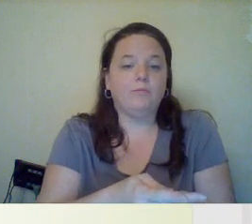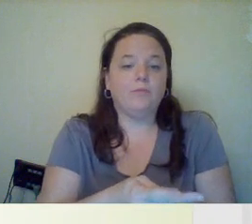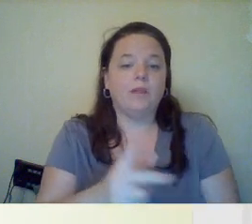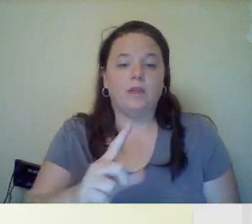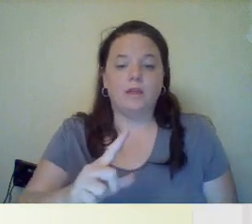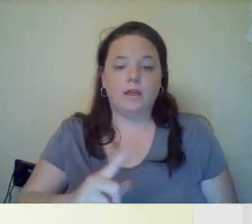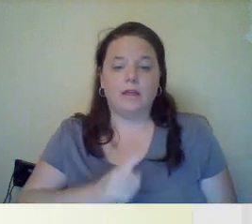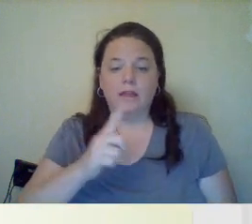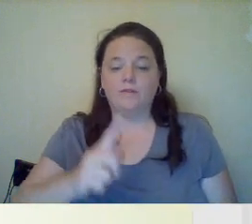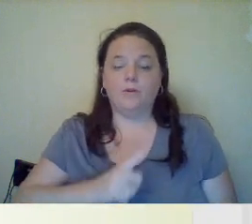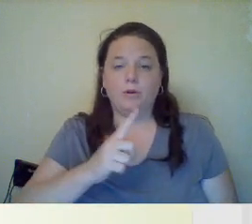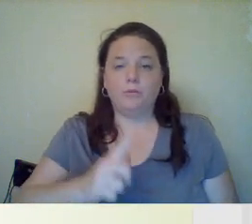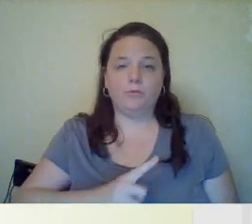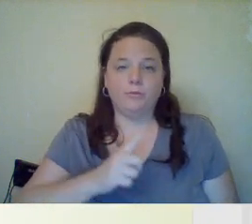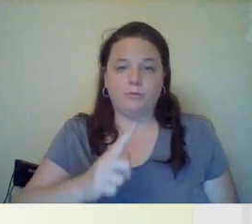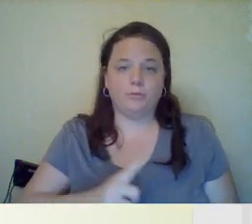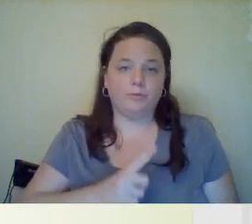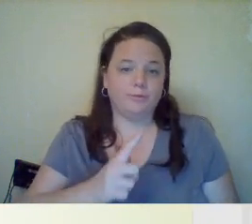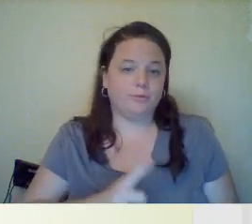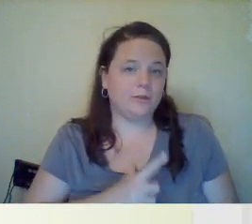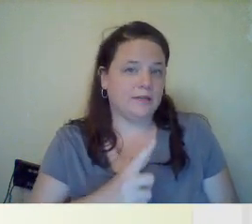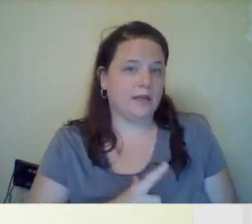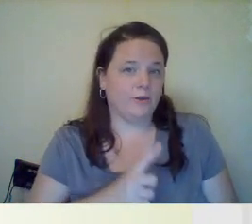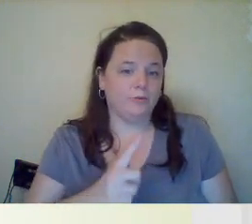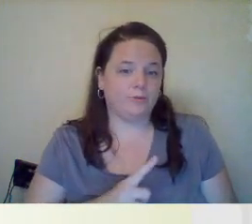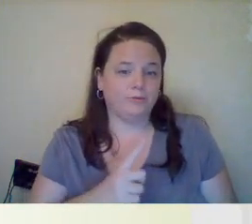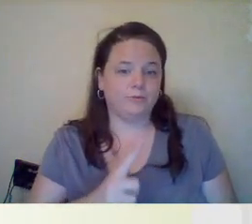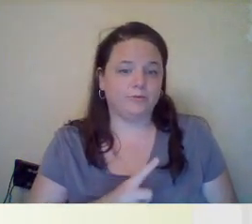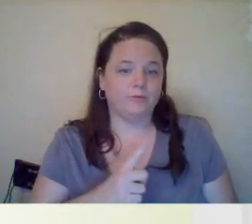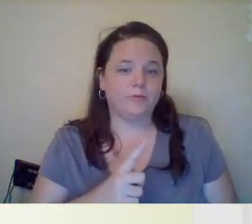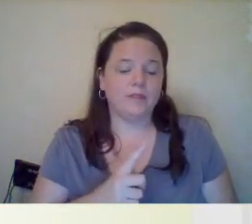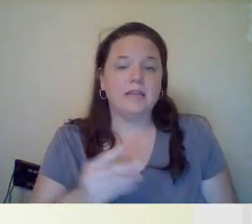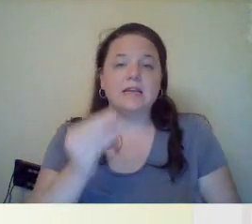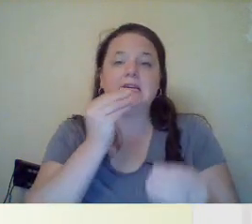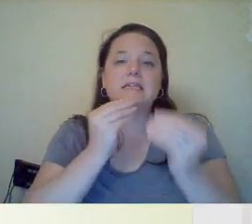K. Living room, use an L.